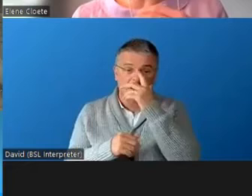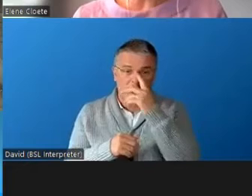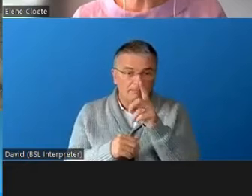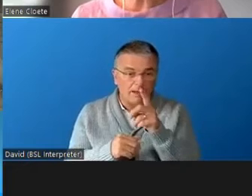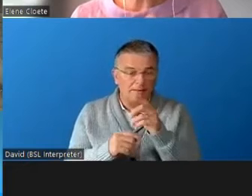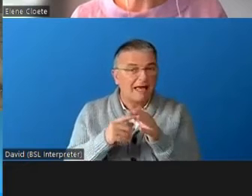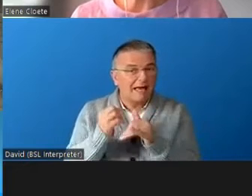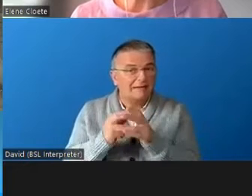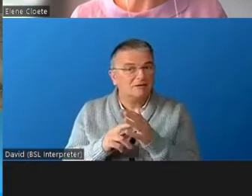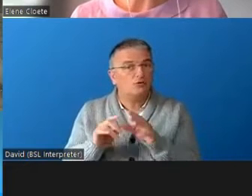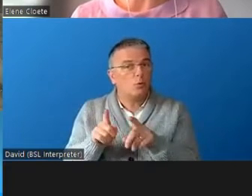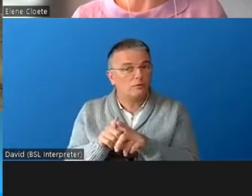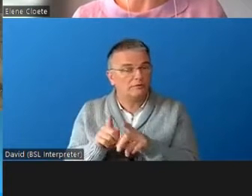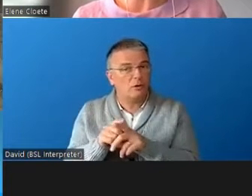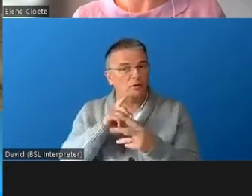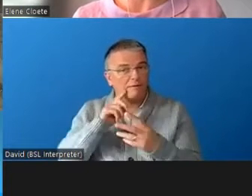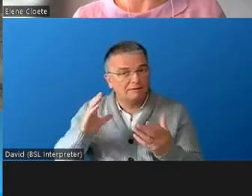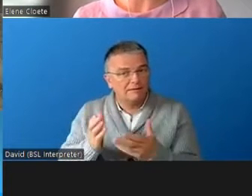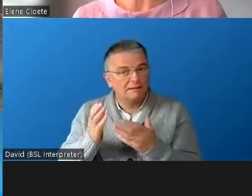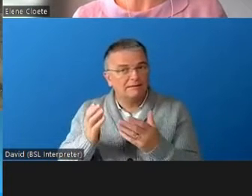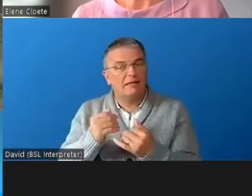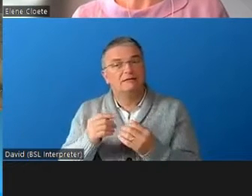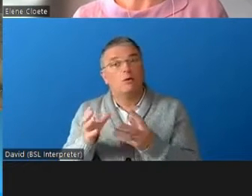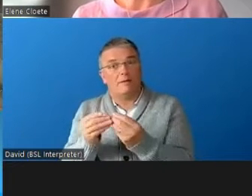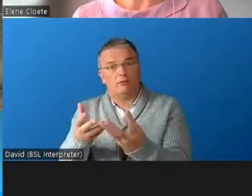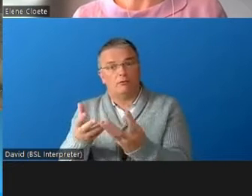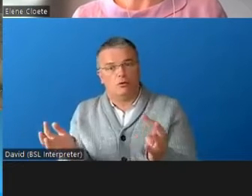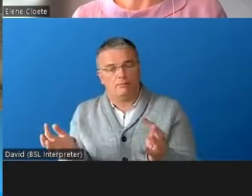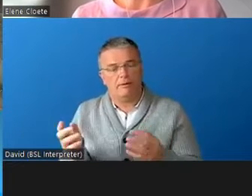Agnes also facilitated with the group